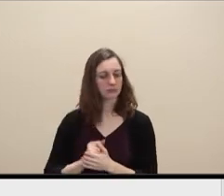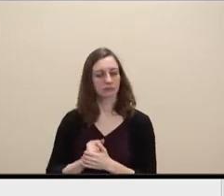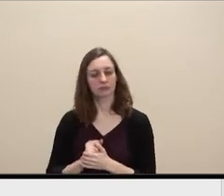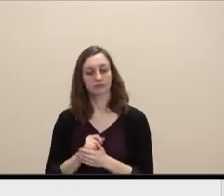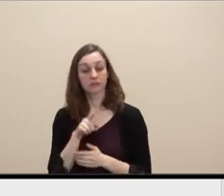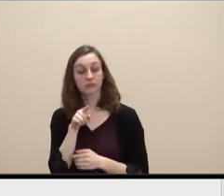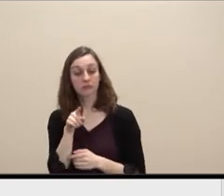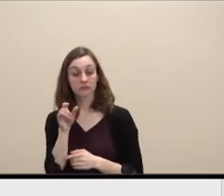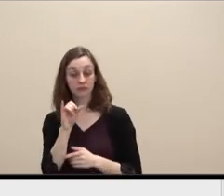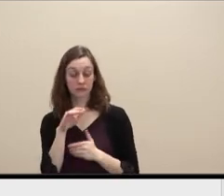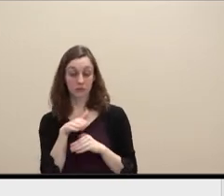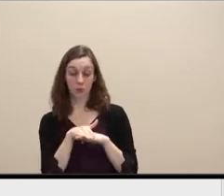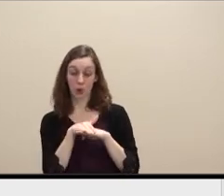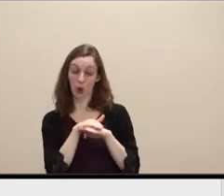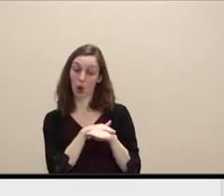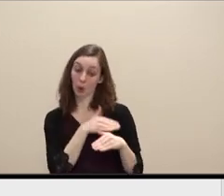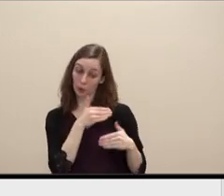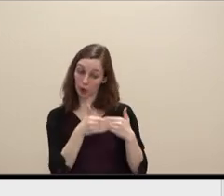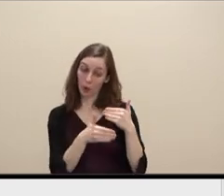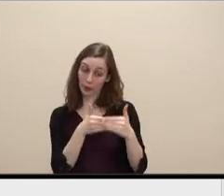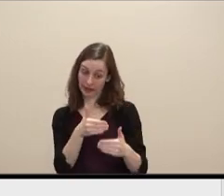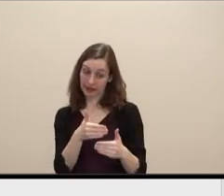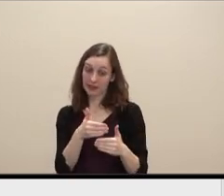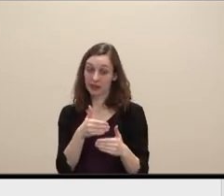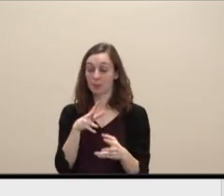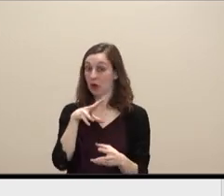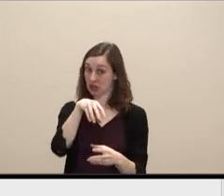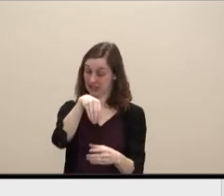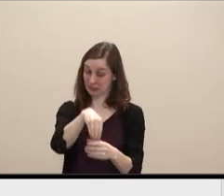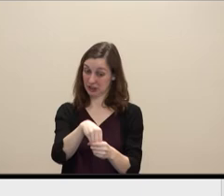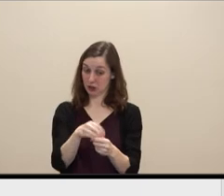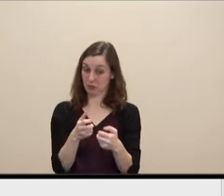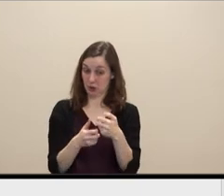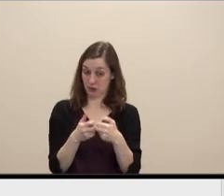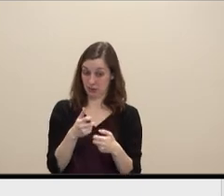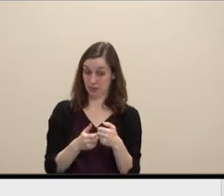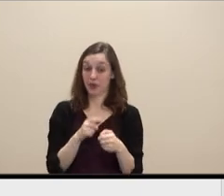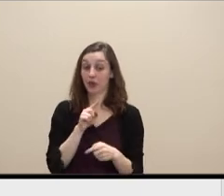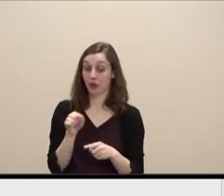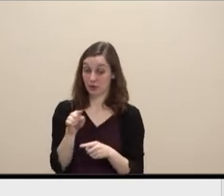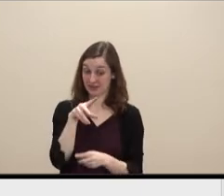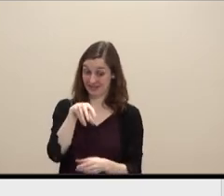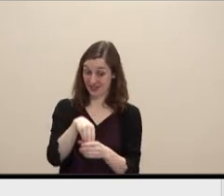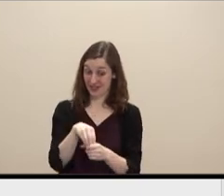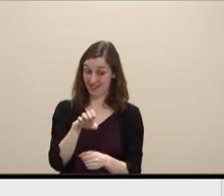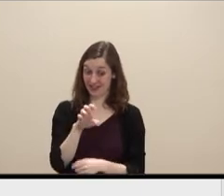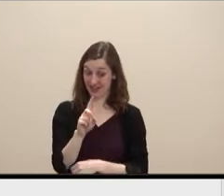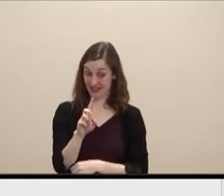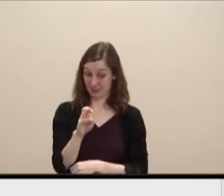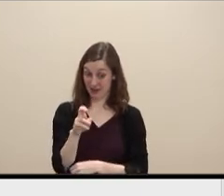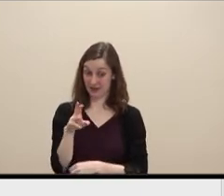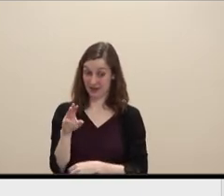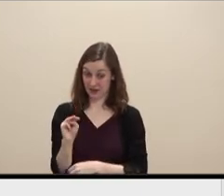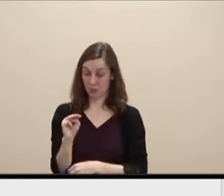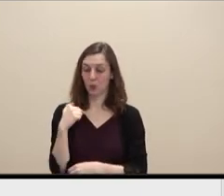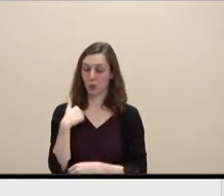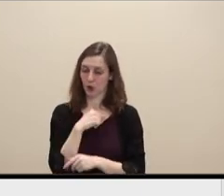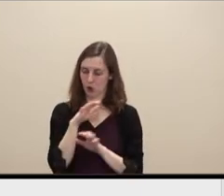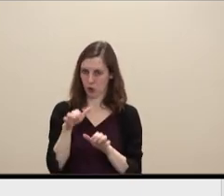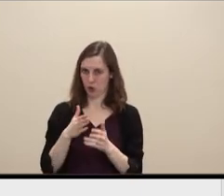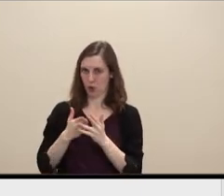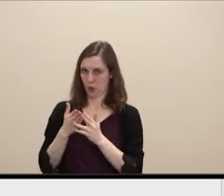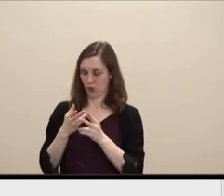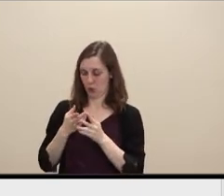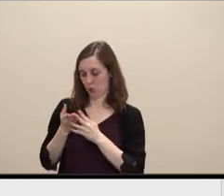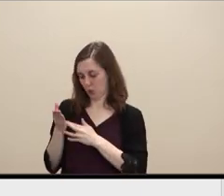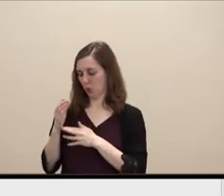going and has a participation problem. So you can see the students enrolled in Edmentum, we do it by cohort because time towards graduation